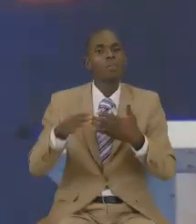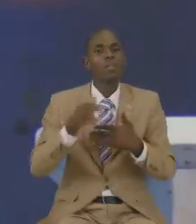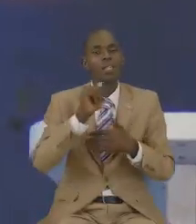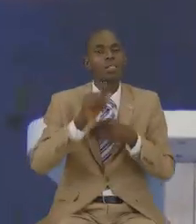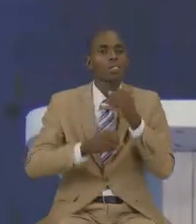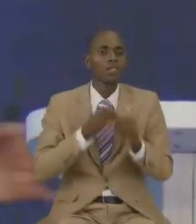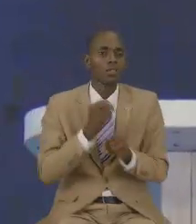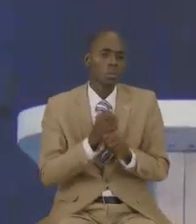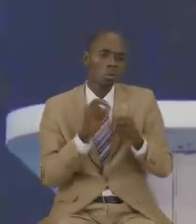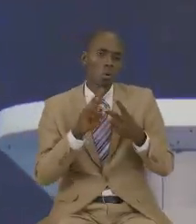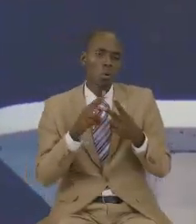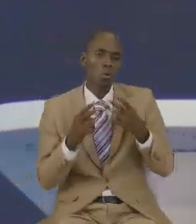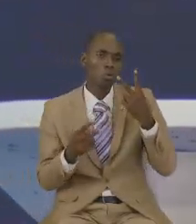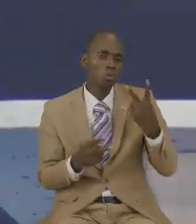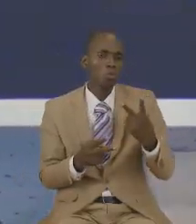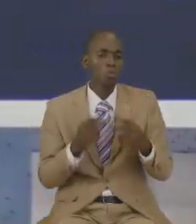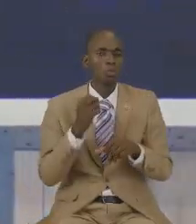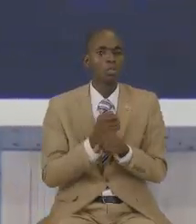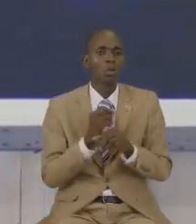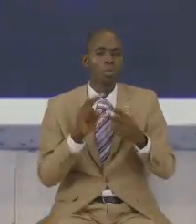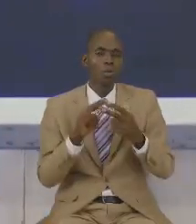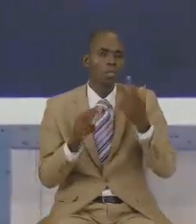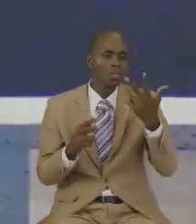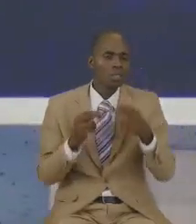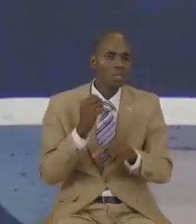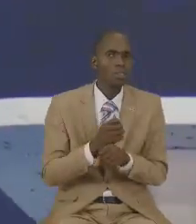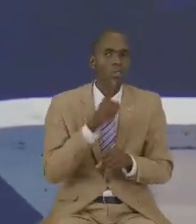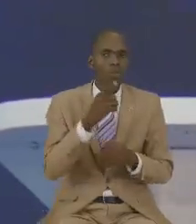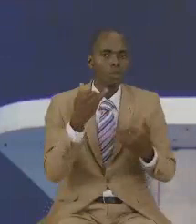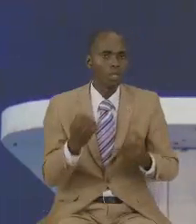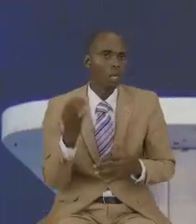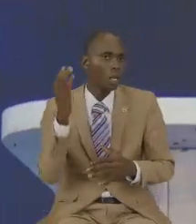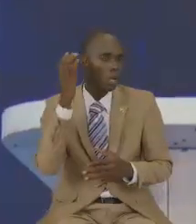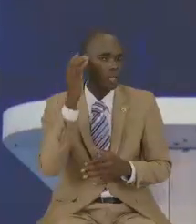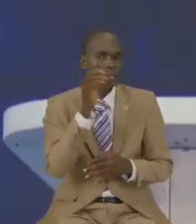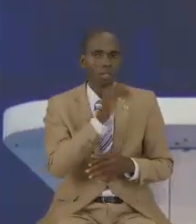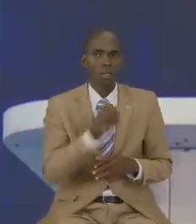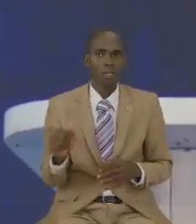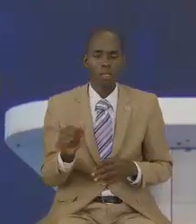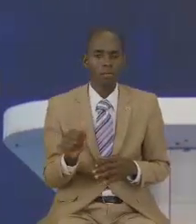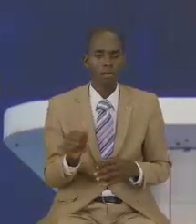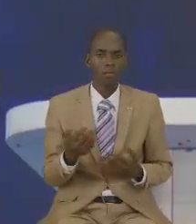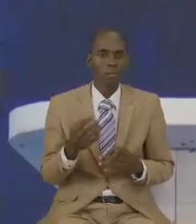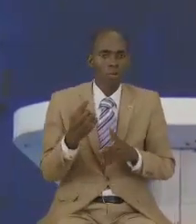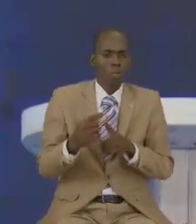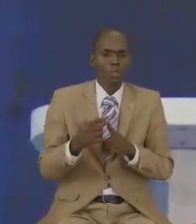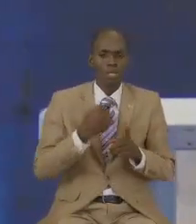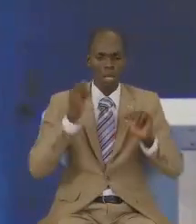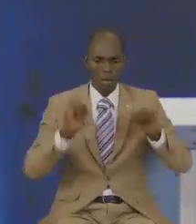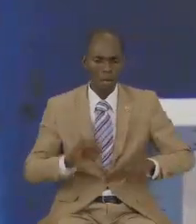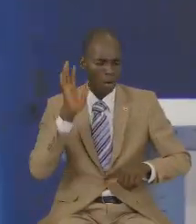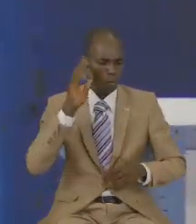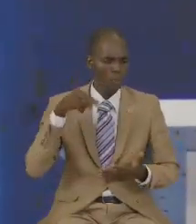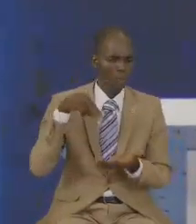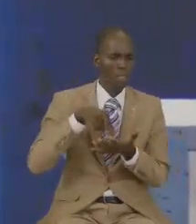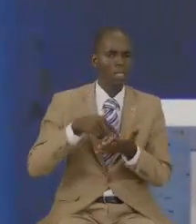or two or three. Now you hear a stirring message. I will say, I will rise up now